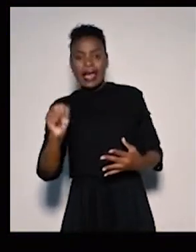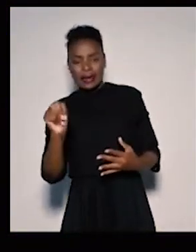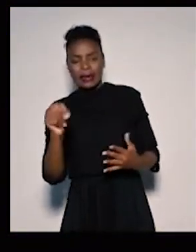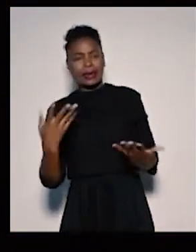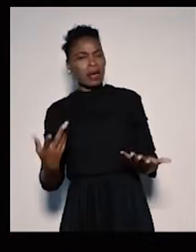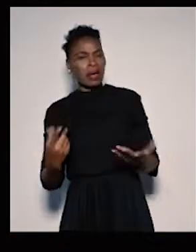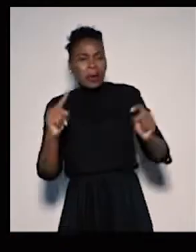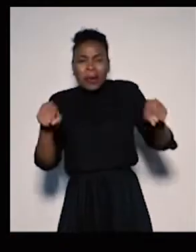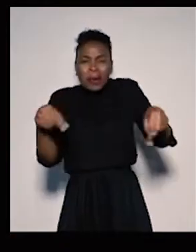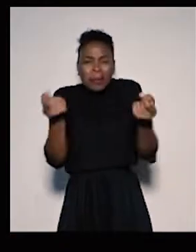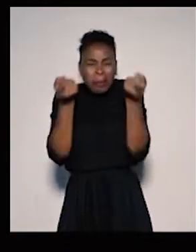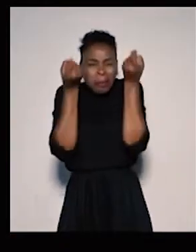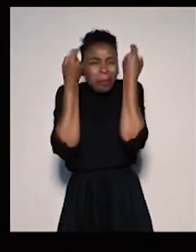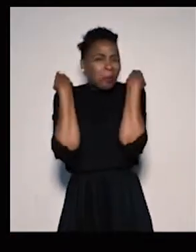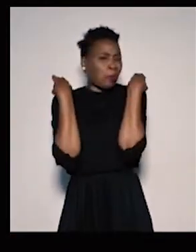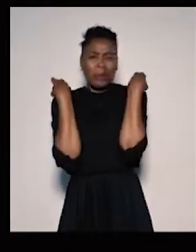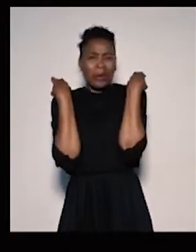And you can't understand why you're not picking up the signal.